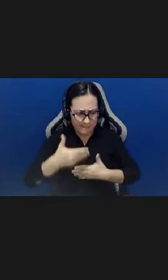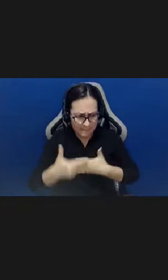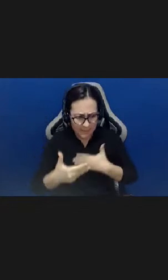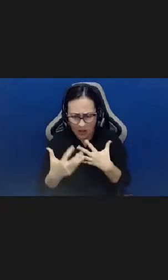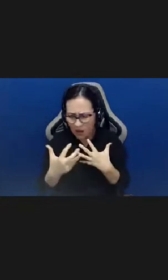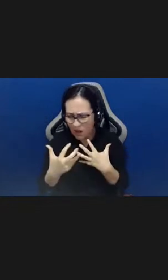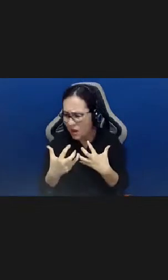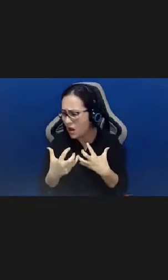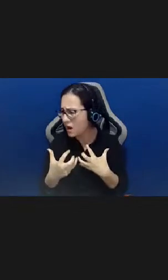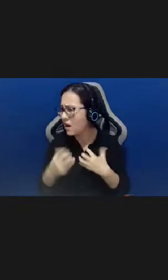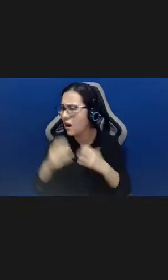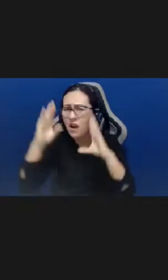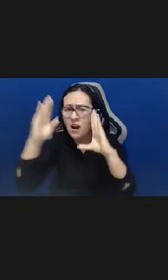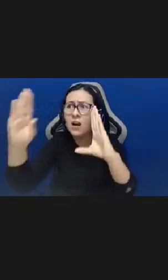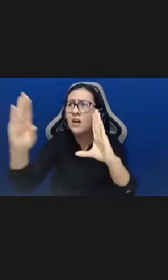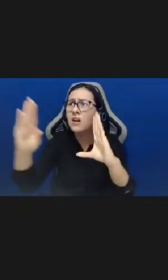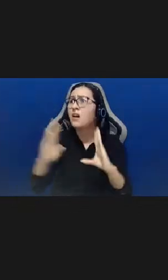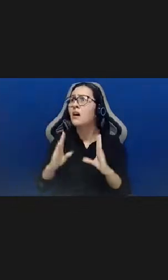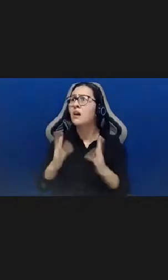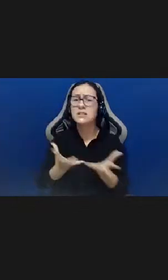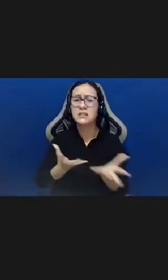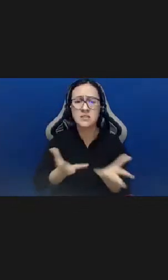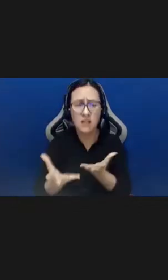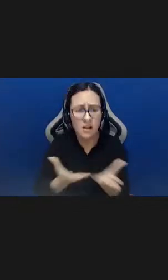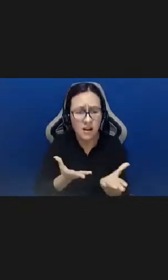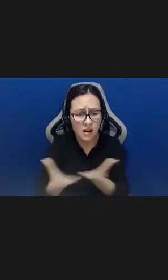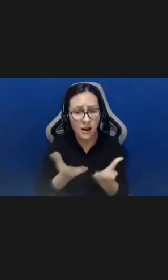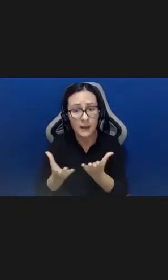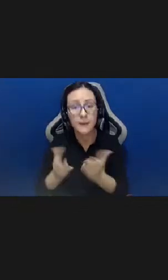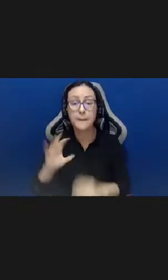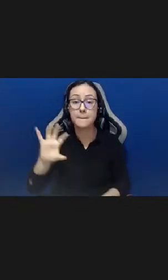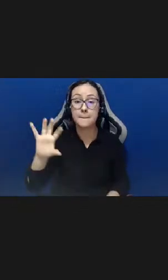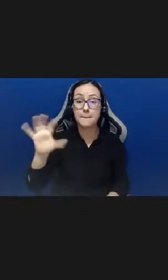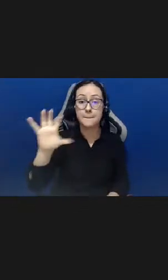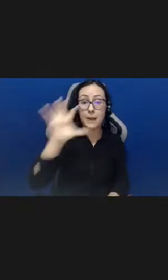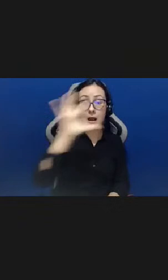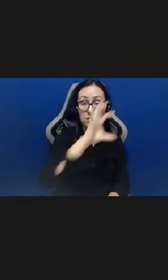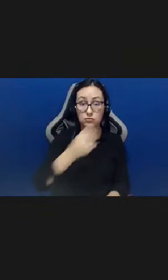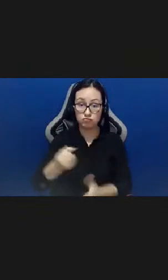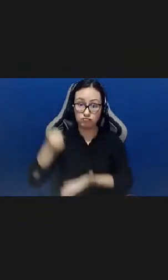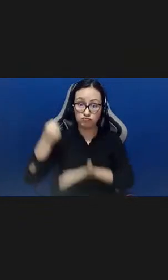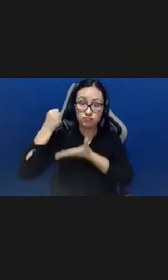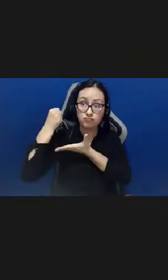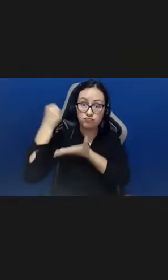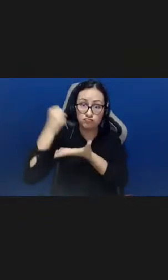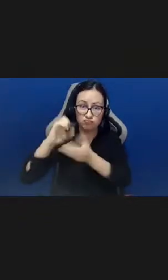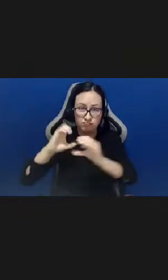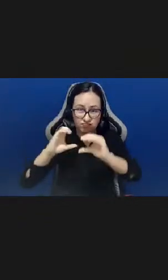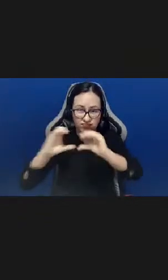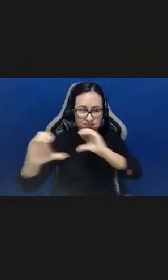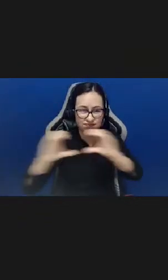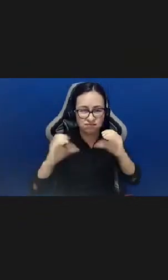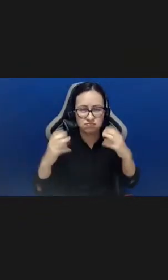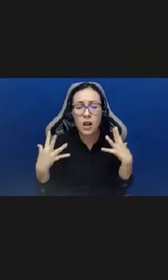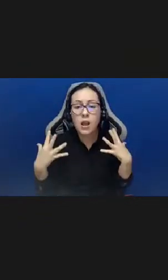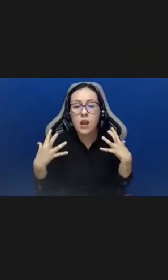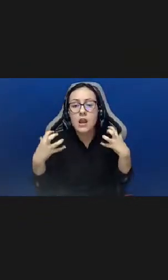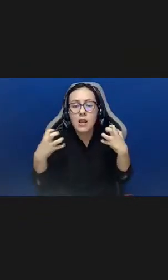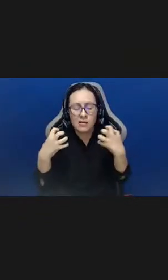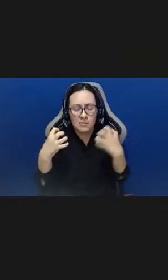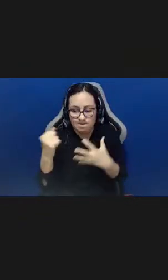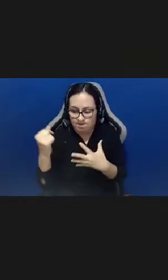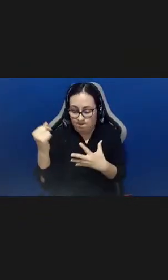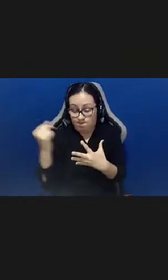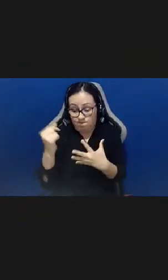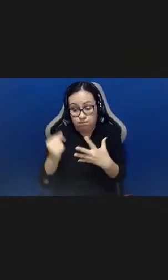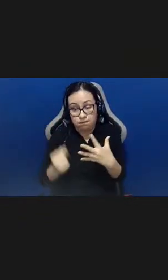case of high-income countries, well, the stresses, the initial stresses, but then go back to normal. And people who are infected by COVID, we're